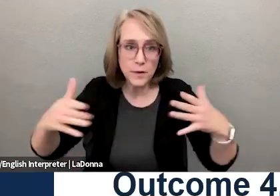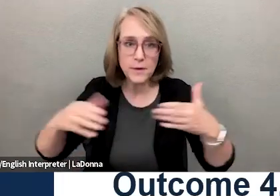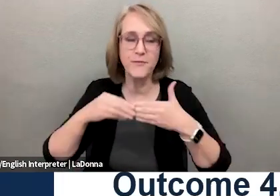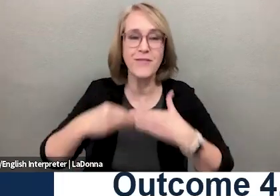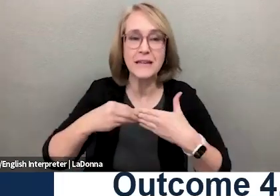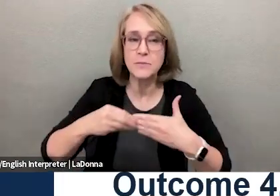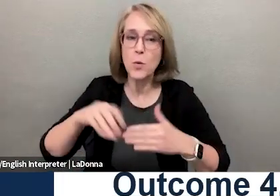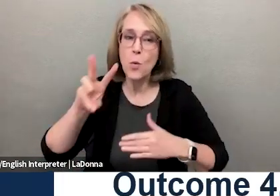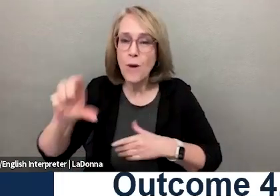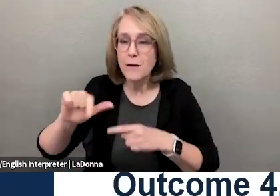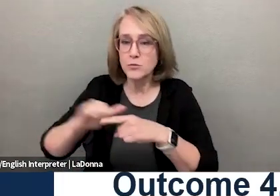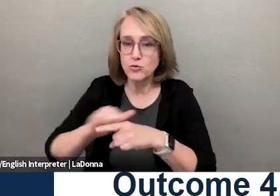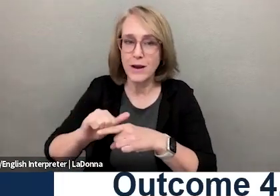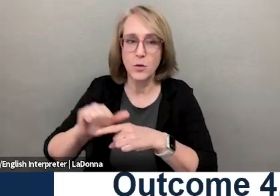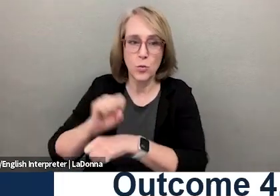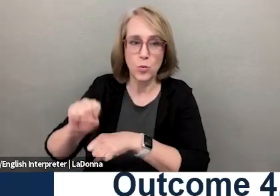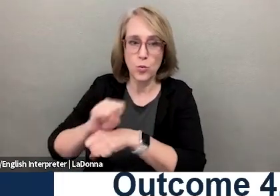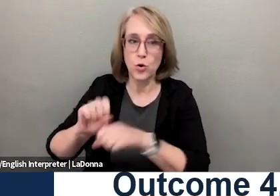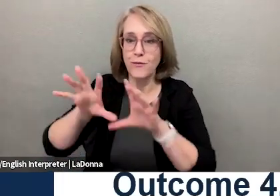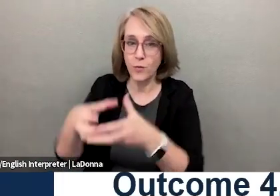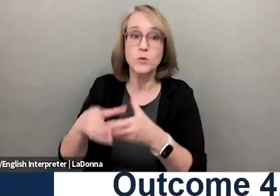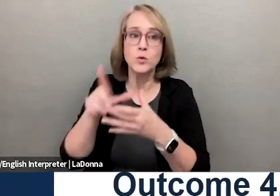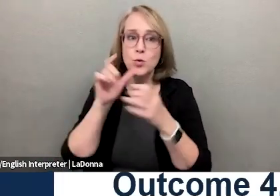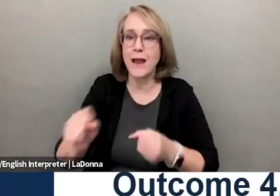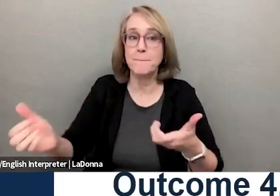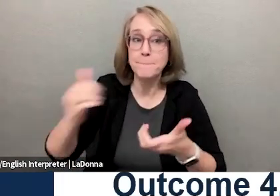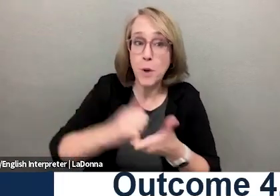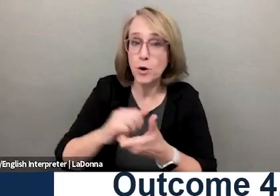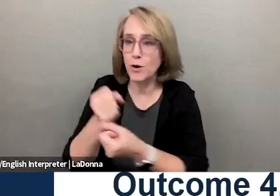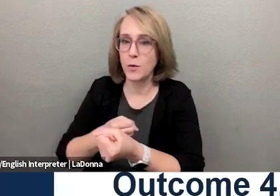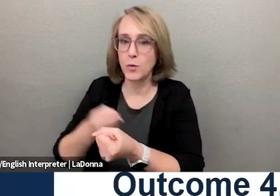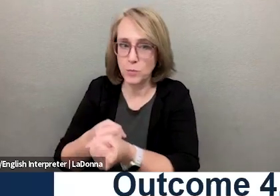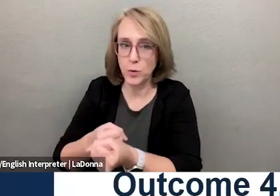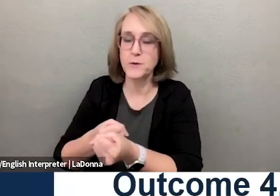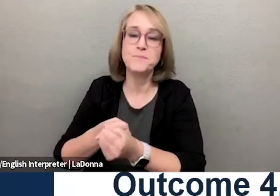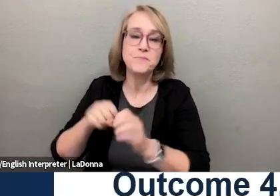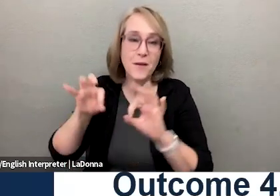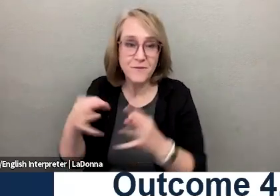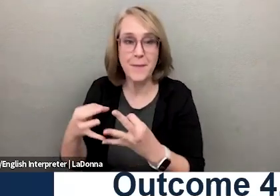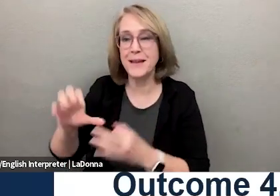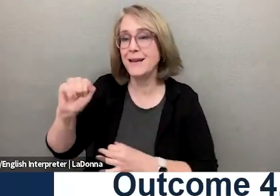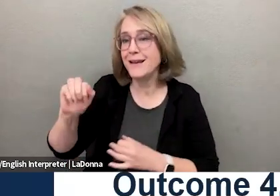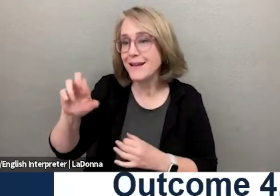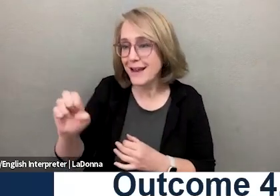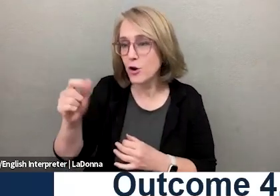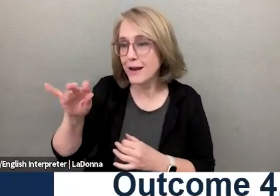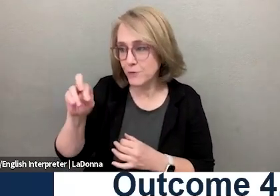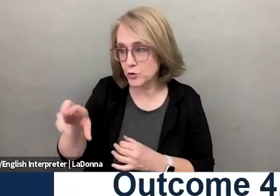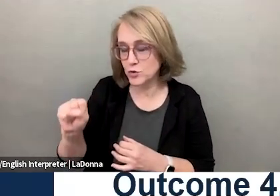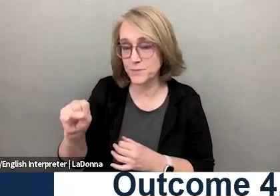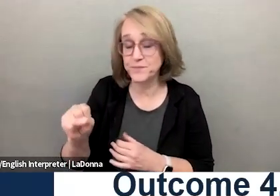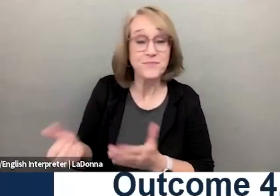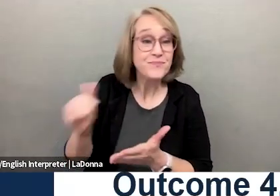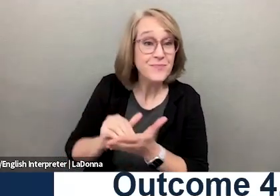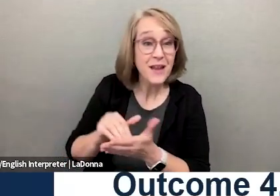care workforce that is available to partner with and support family caregivers, both because family caregivers